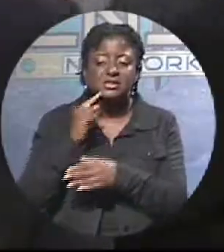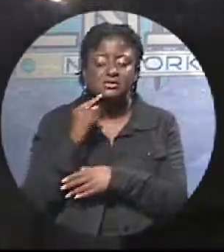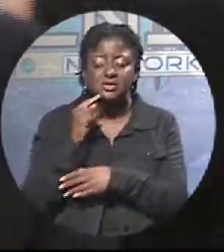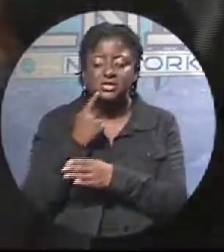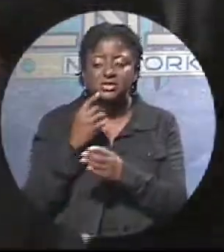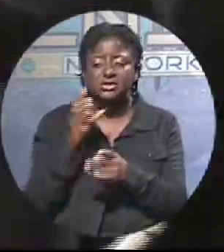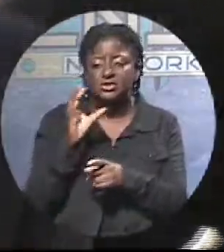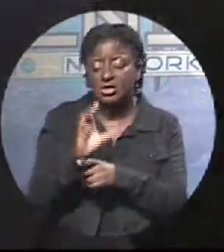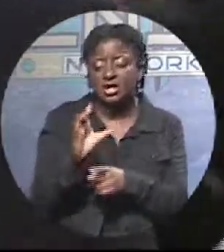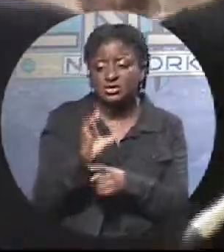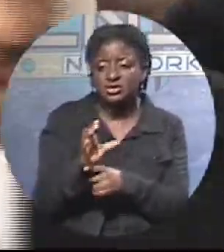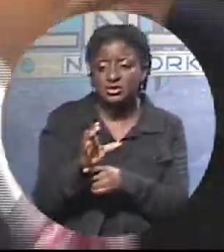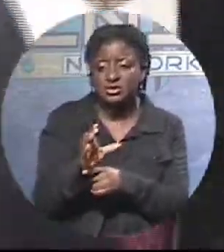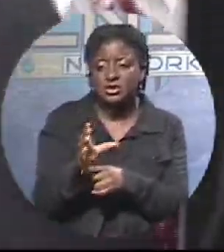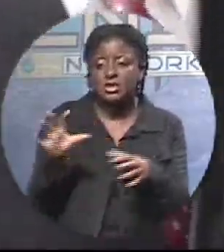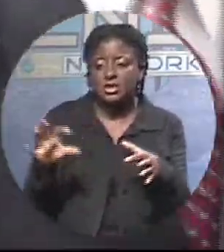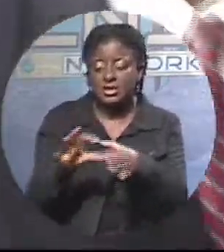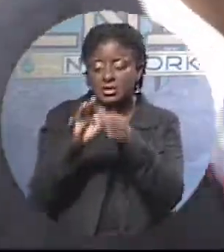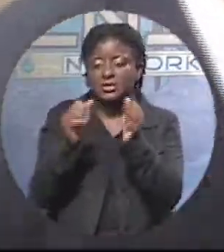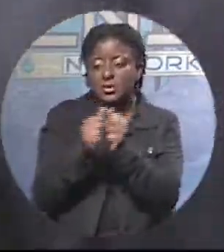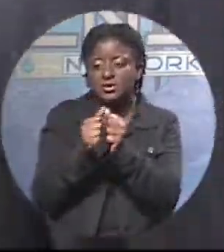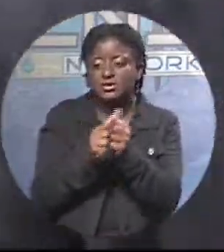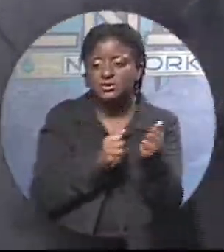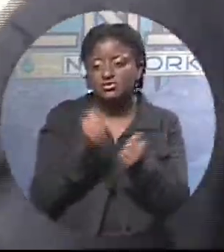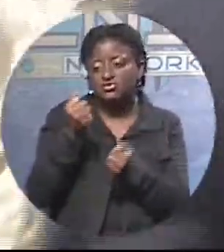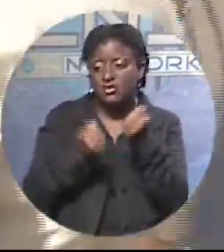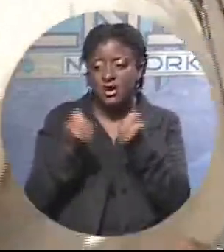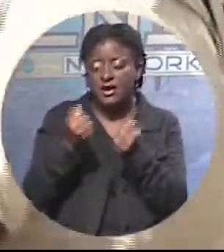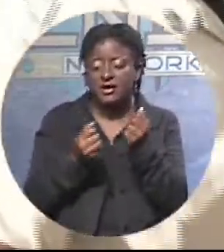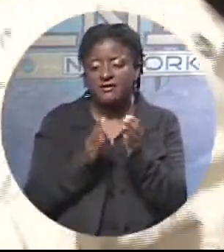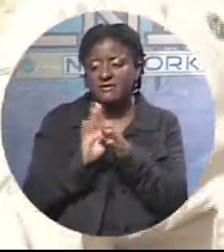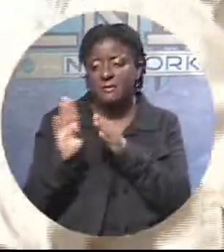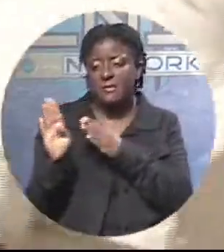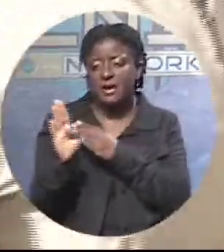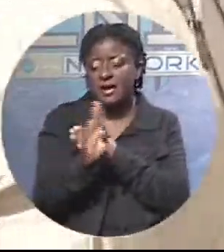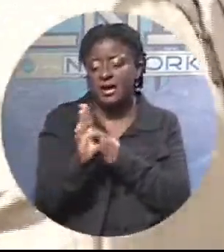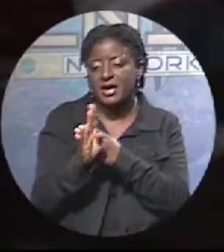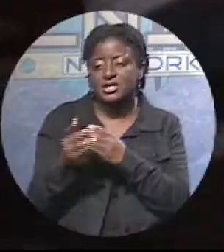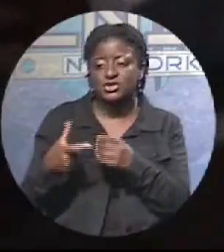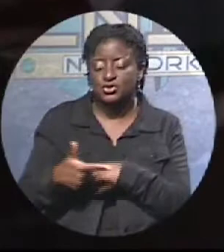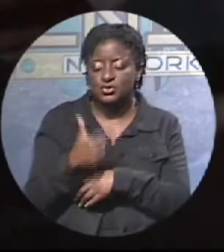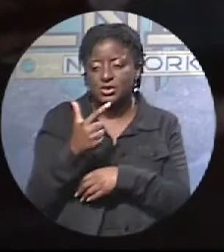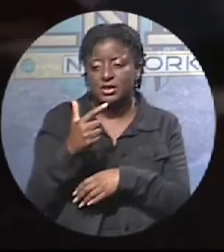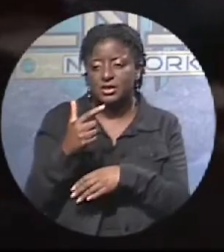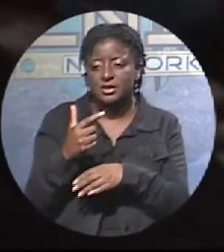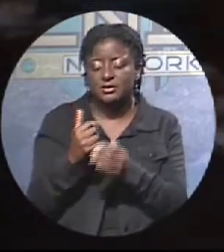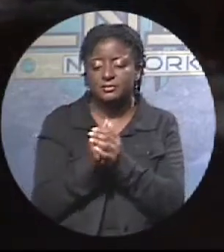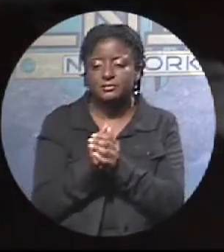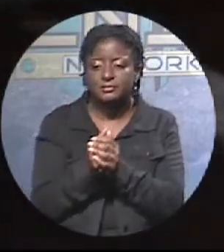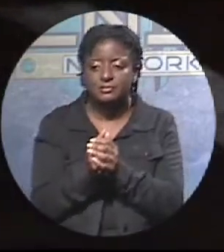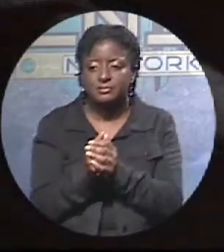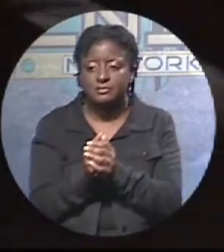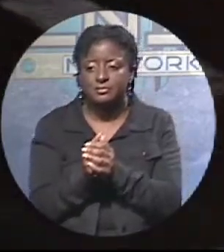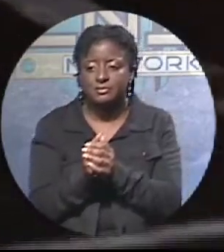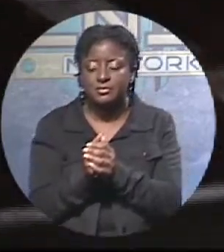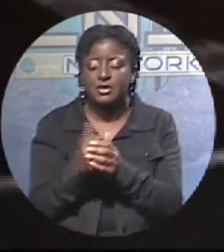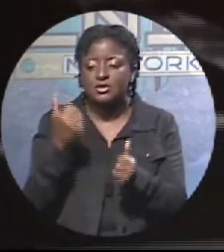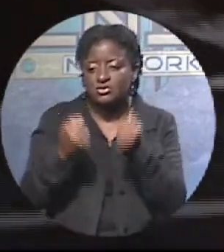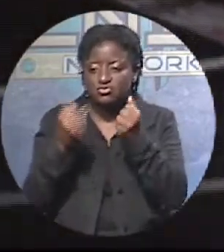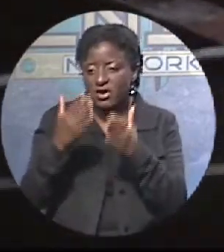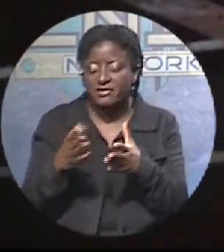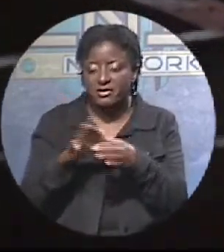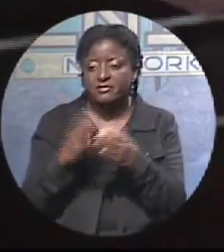shooting in Fox Hill just 2 days after Christmas Day. Police say the incident unfolded when the driver of a dark-colored